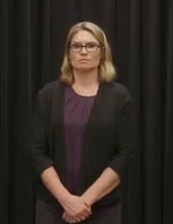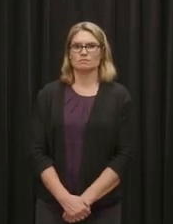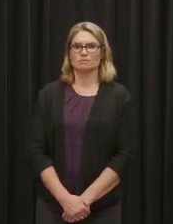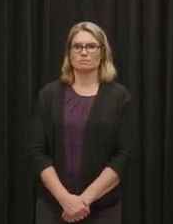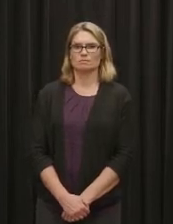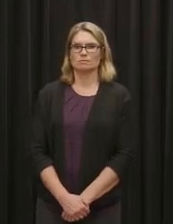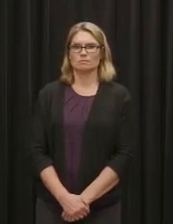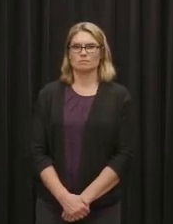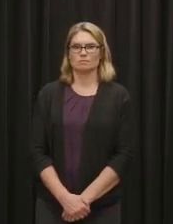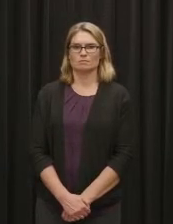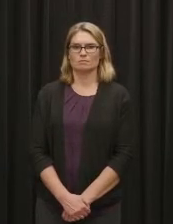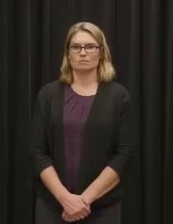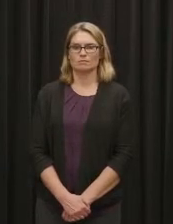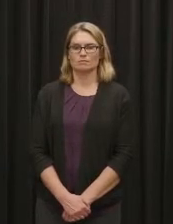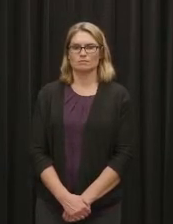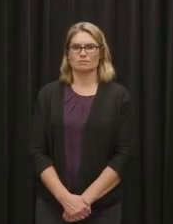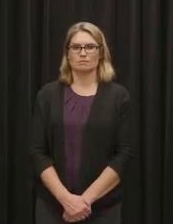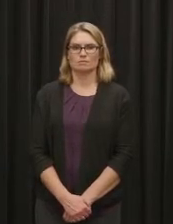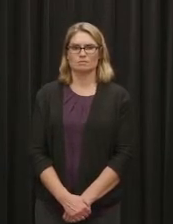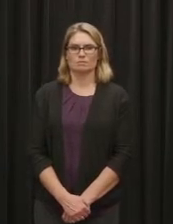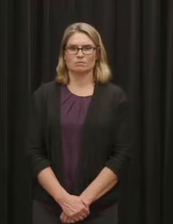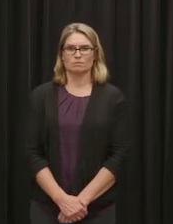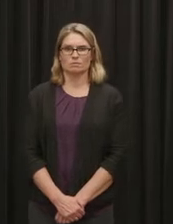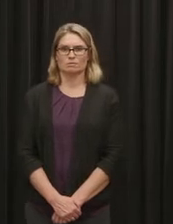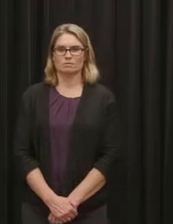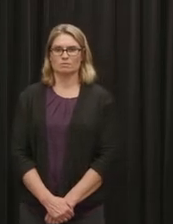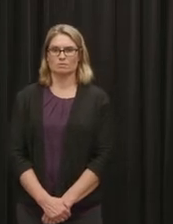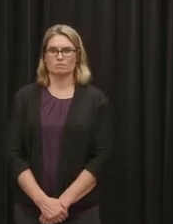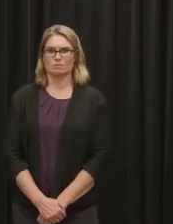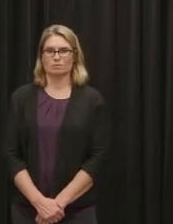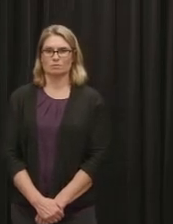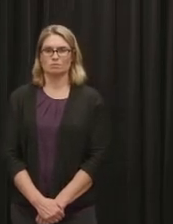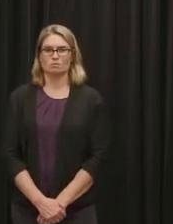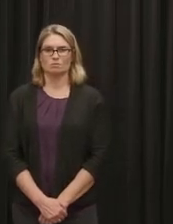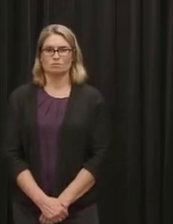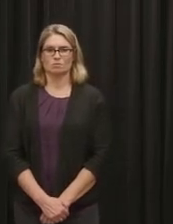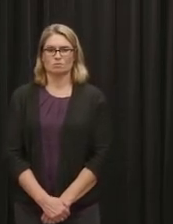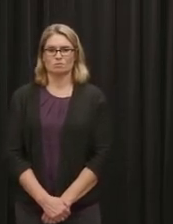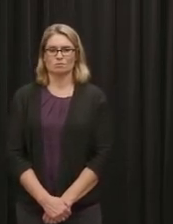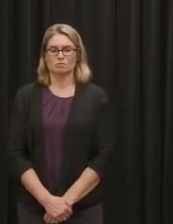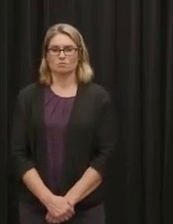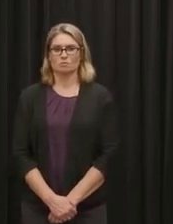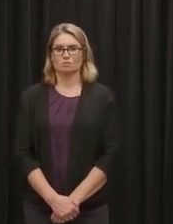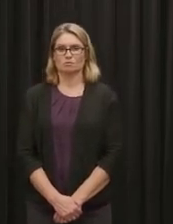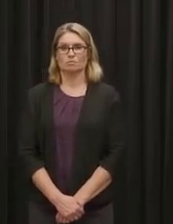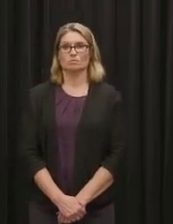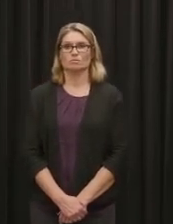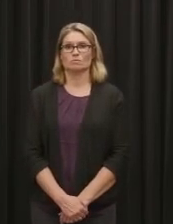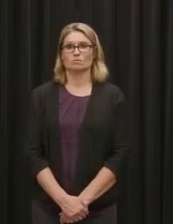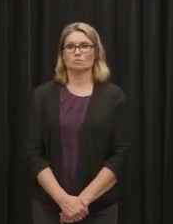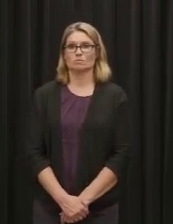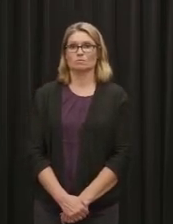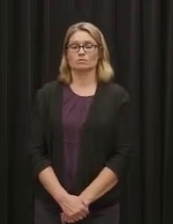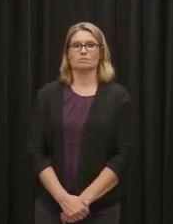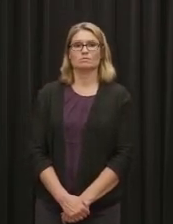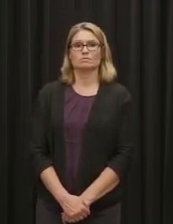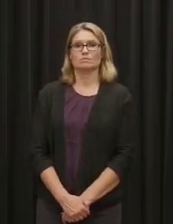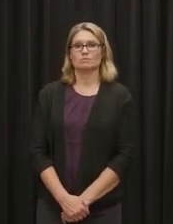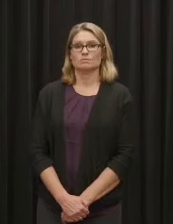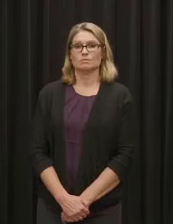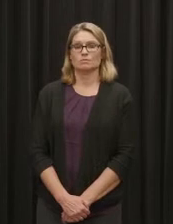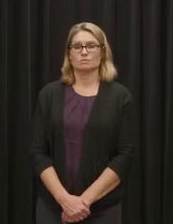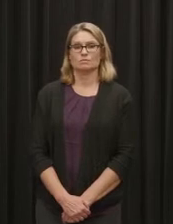who has COVID. So we are working with public health and Vitalité and